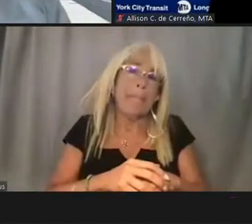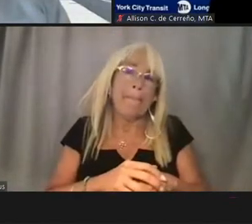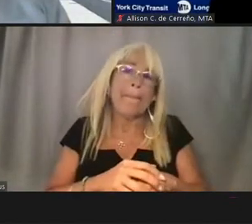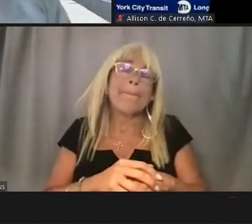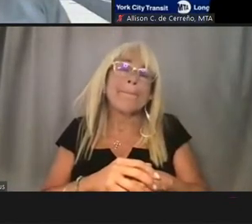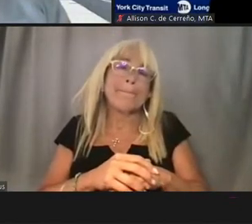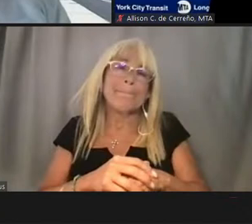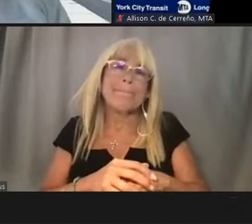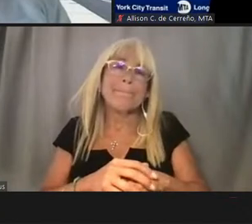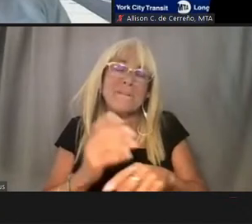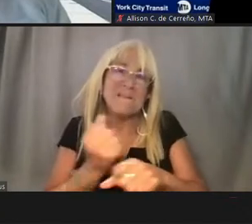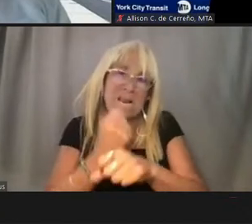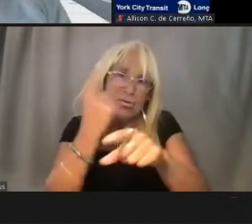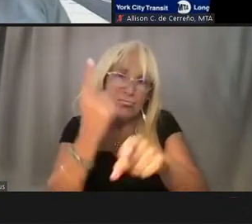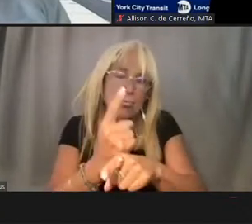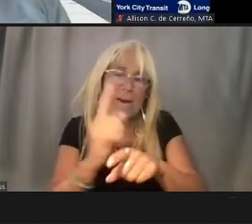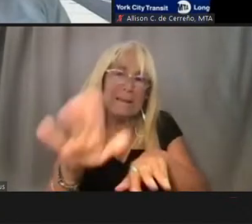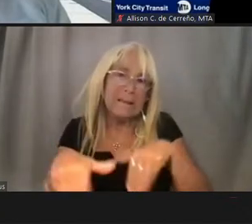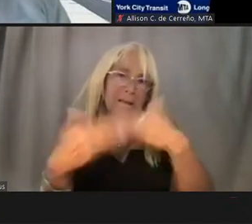thank you